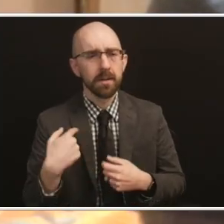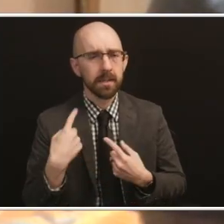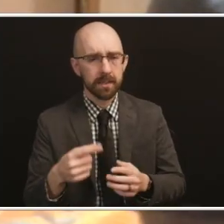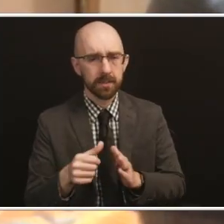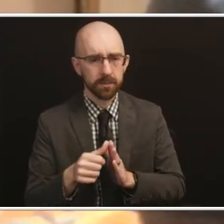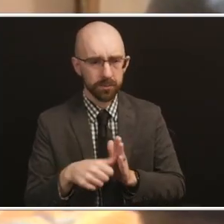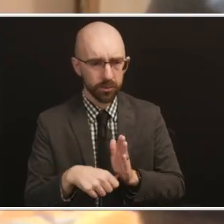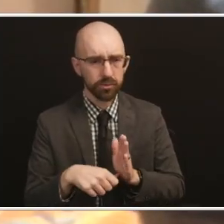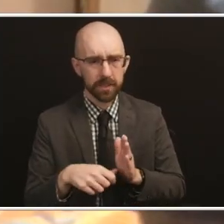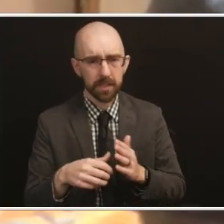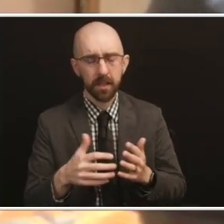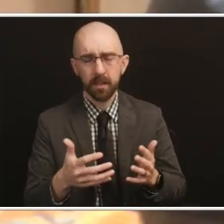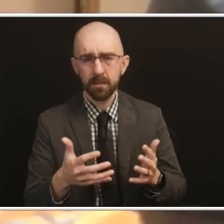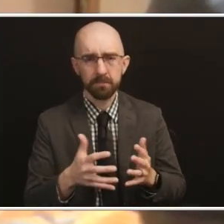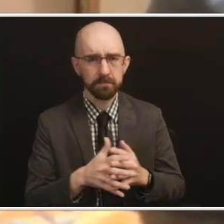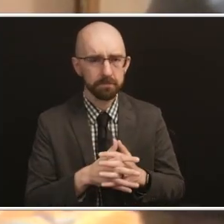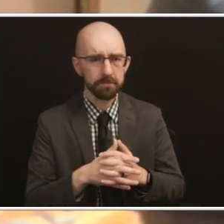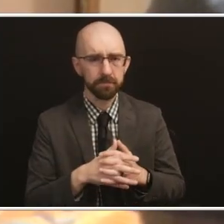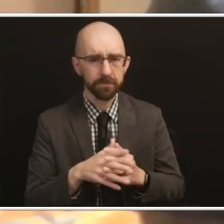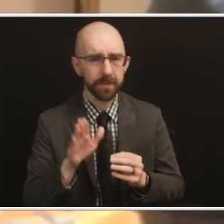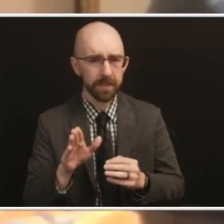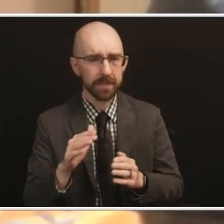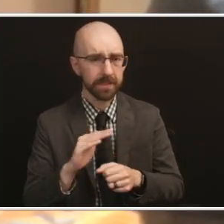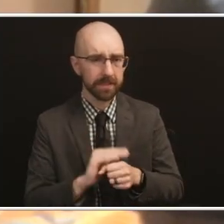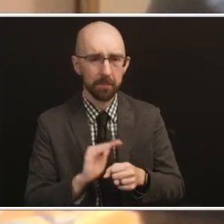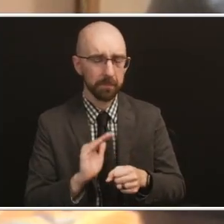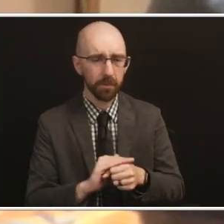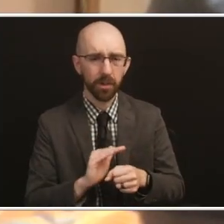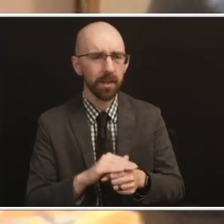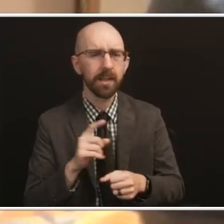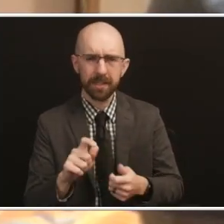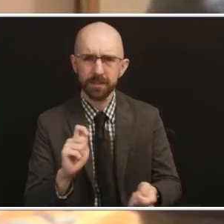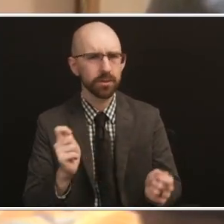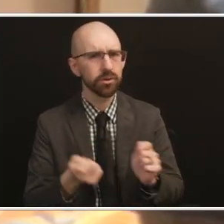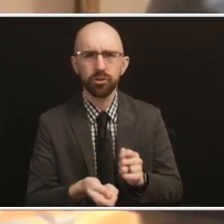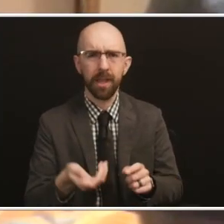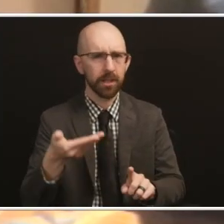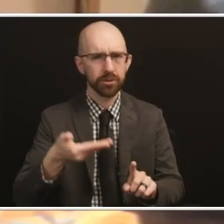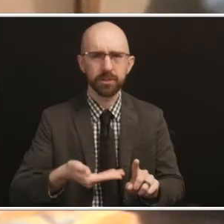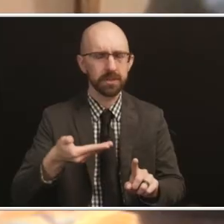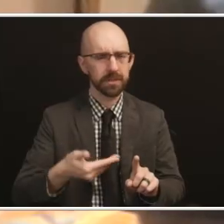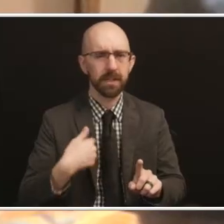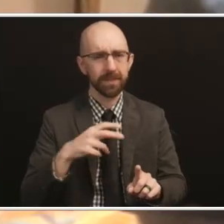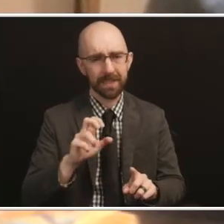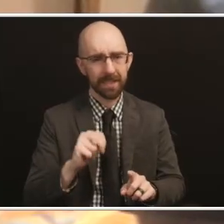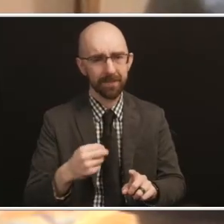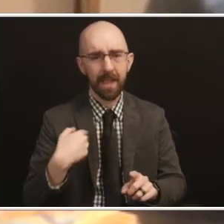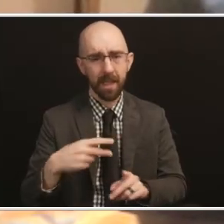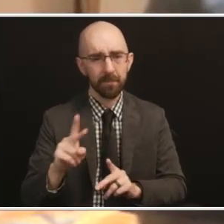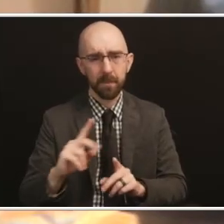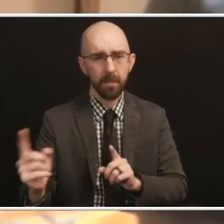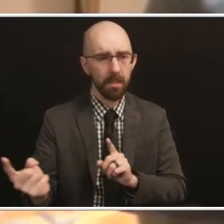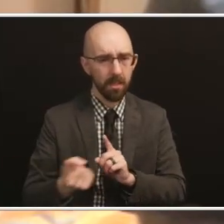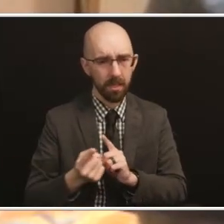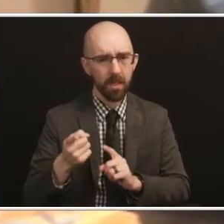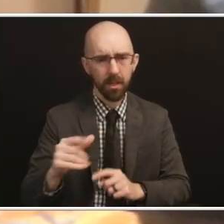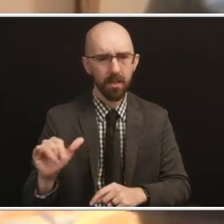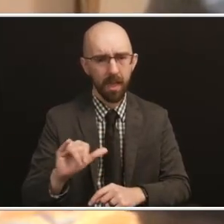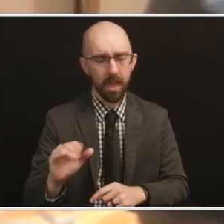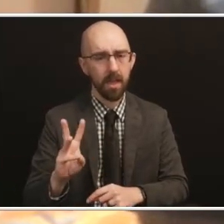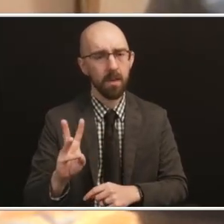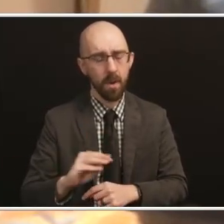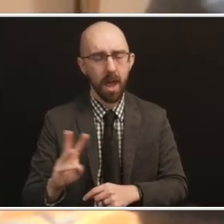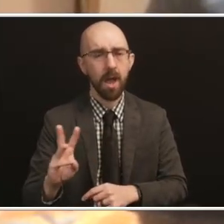surgery, his temper, he's a changed person. I've even had people come up to me and they're like,